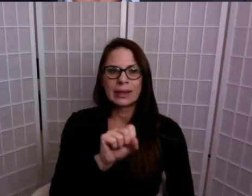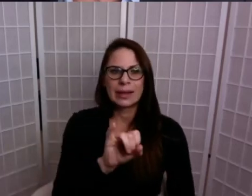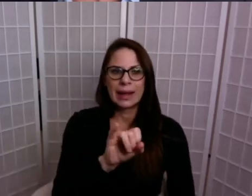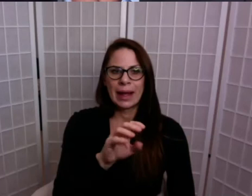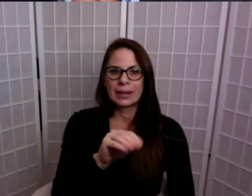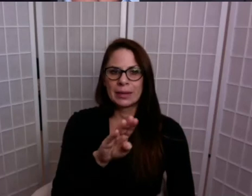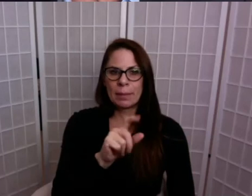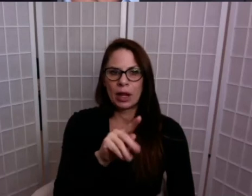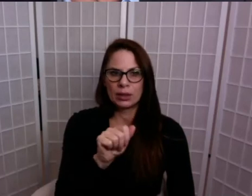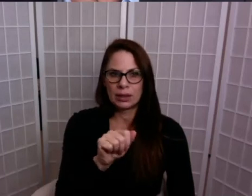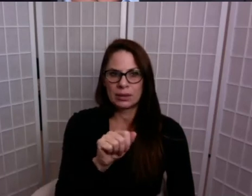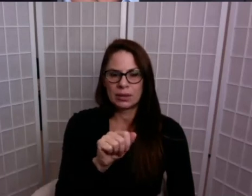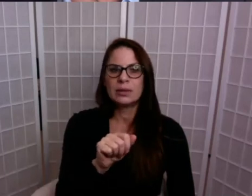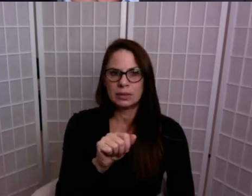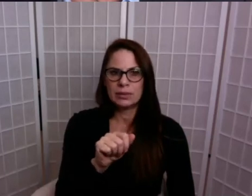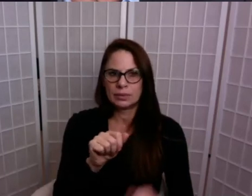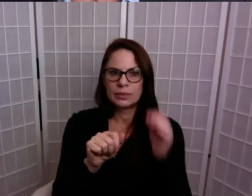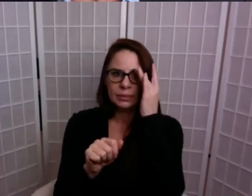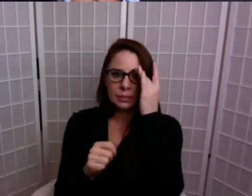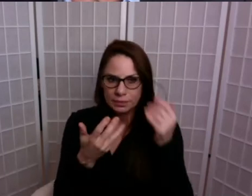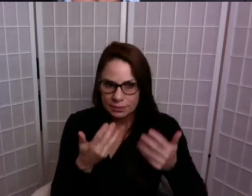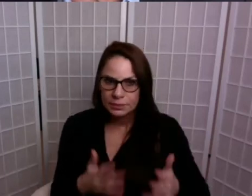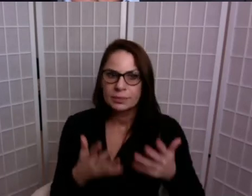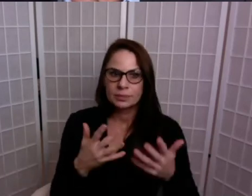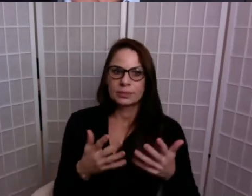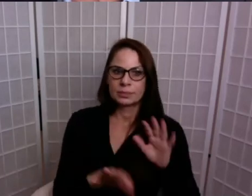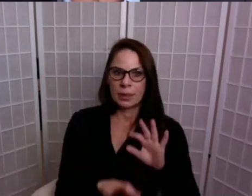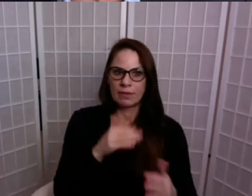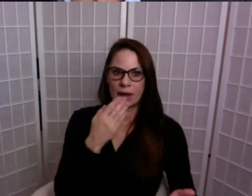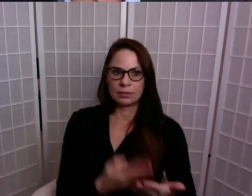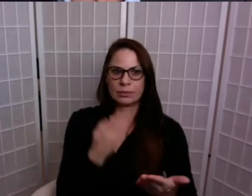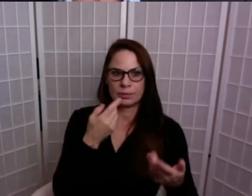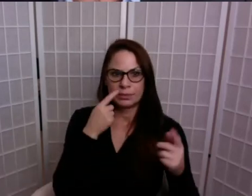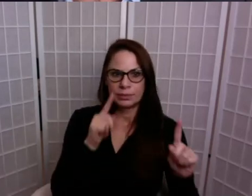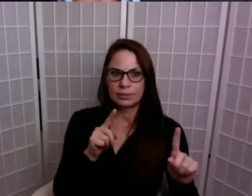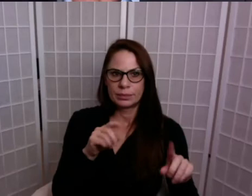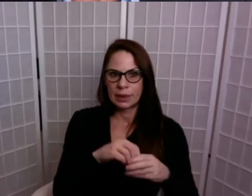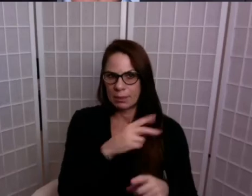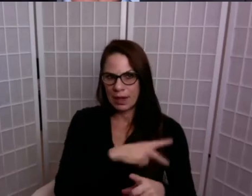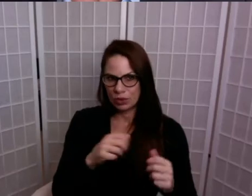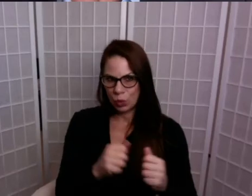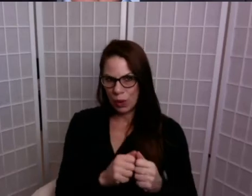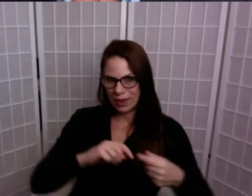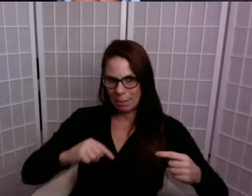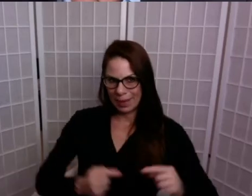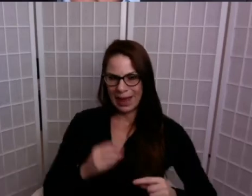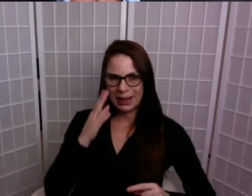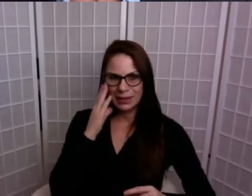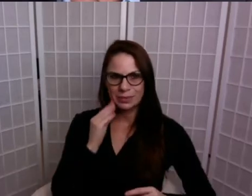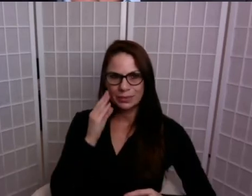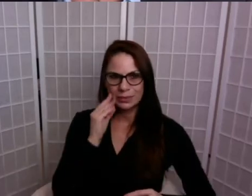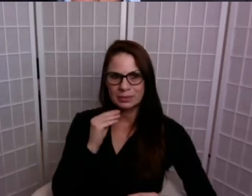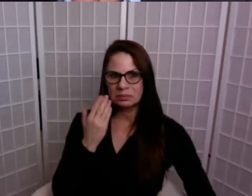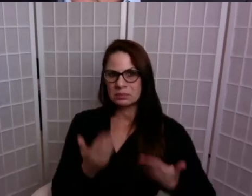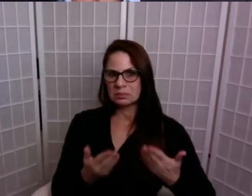which has been found to be effective in patients with pain. So that may be what this